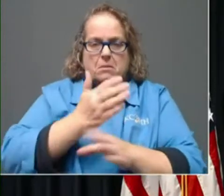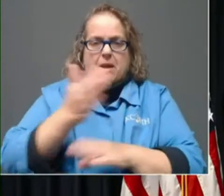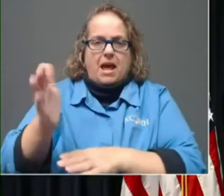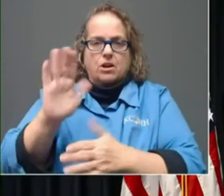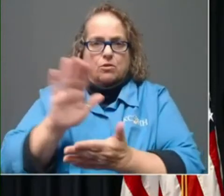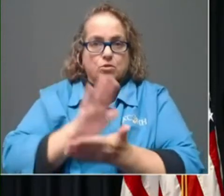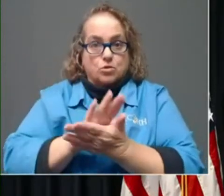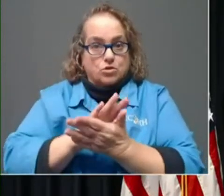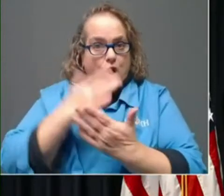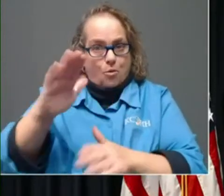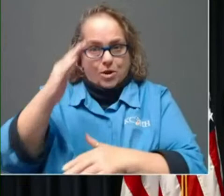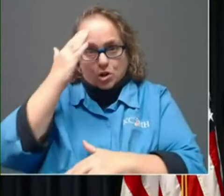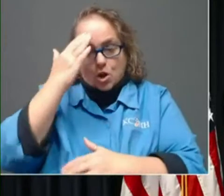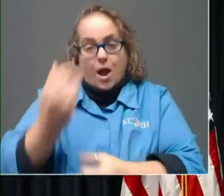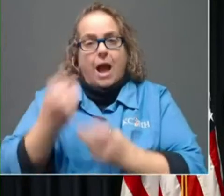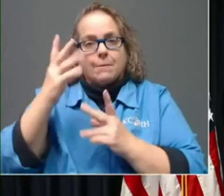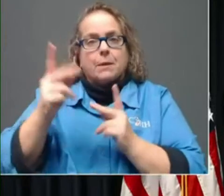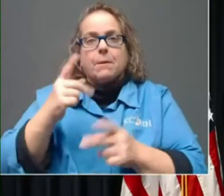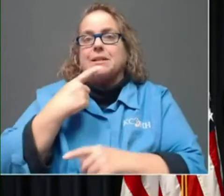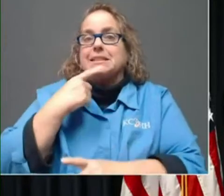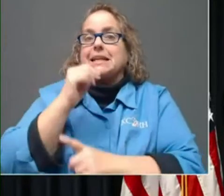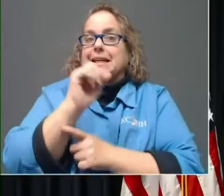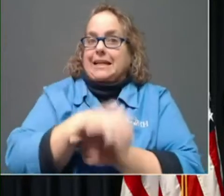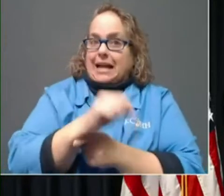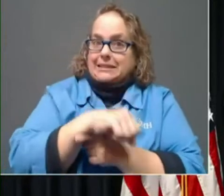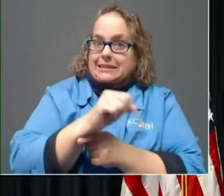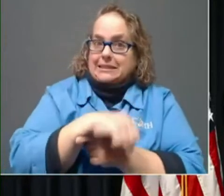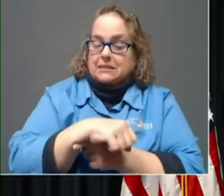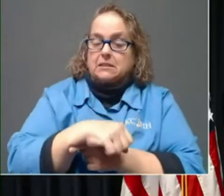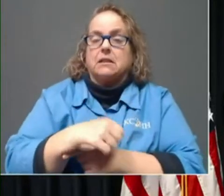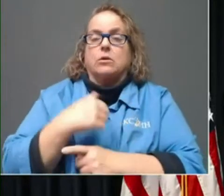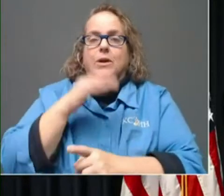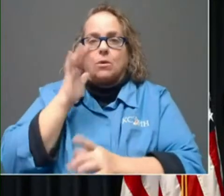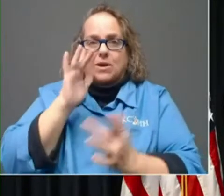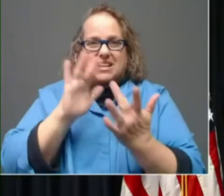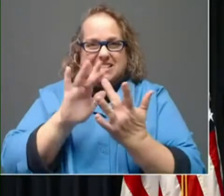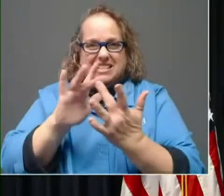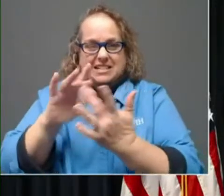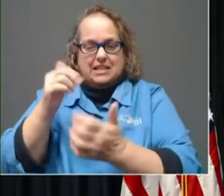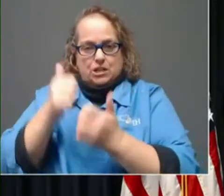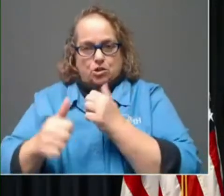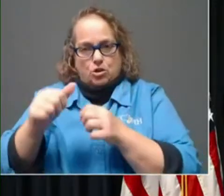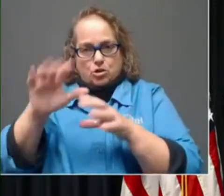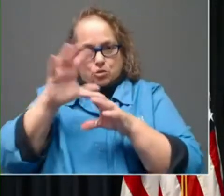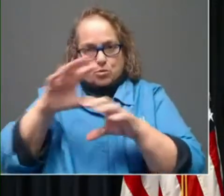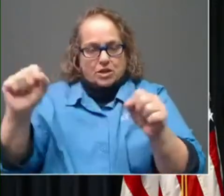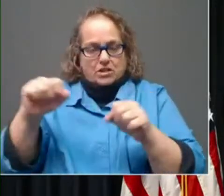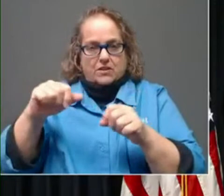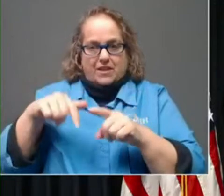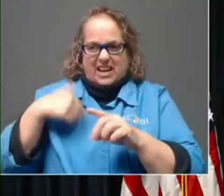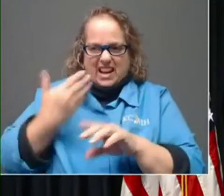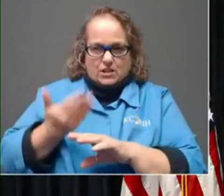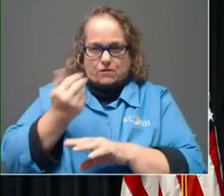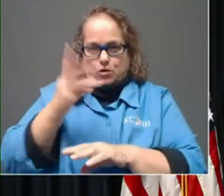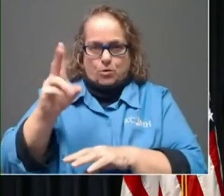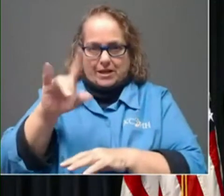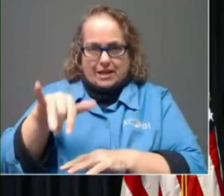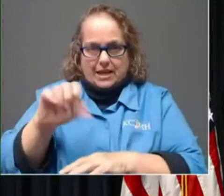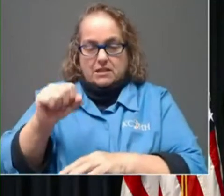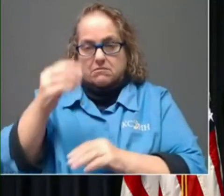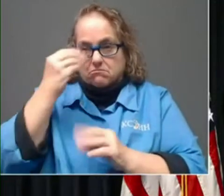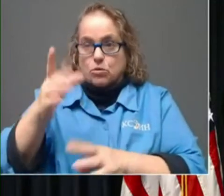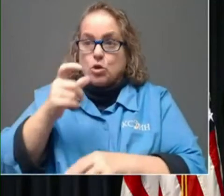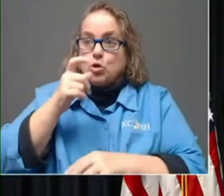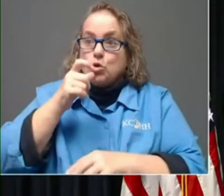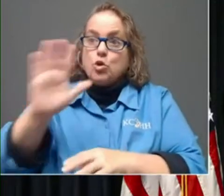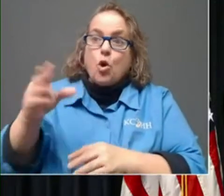have said yes to it. We'll be reaching out to each of the superintendents in the coming days, telling them who their provider is going